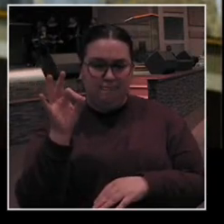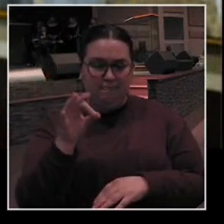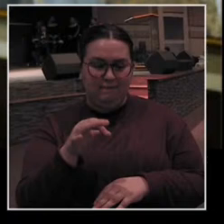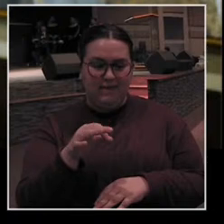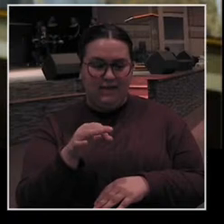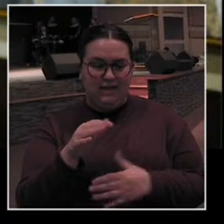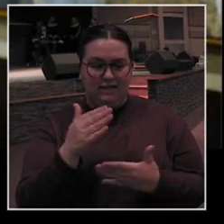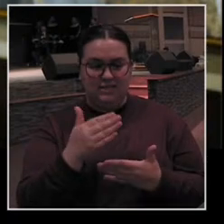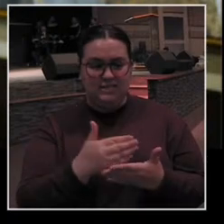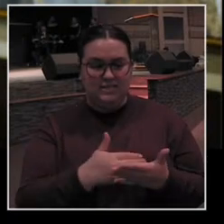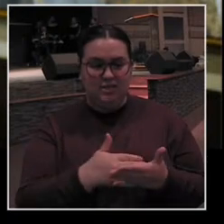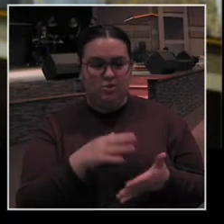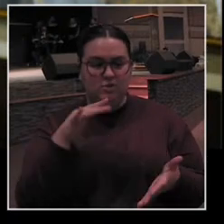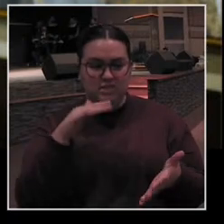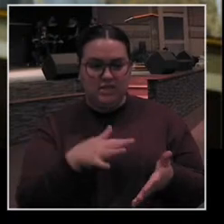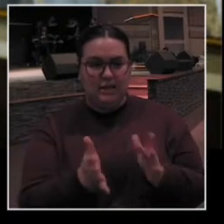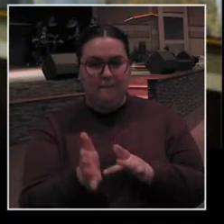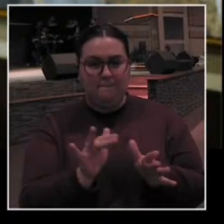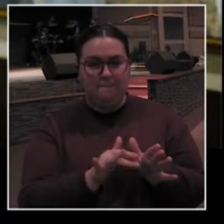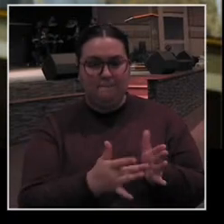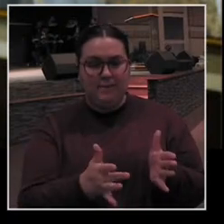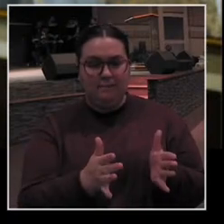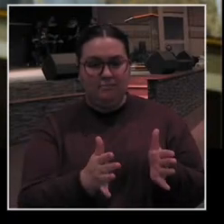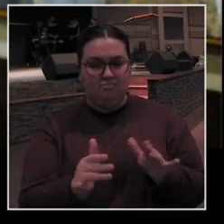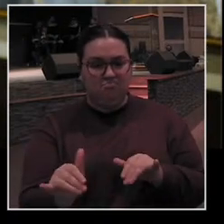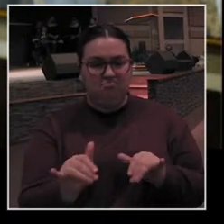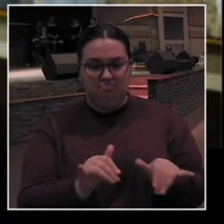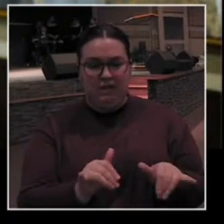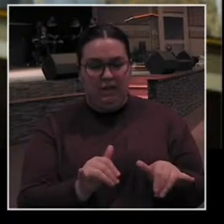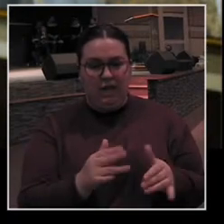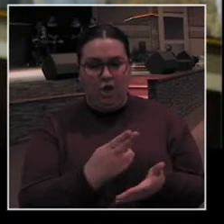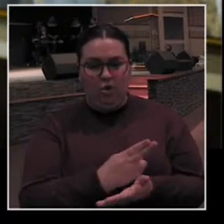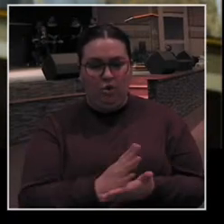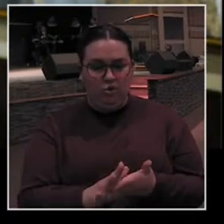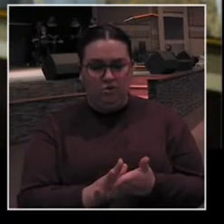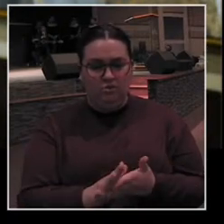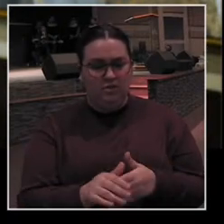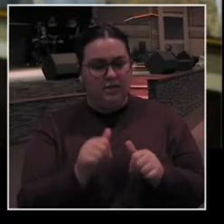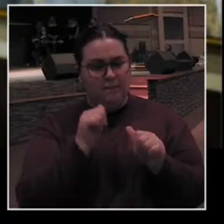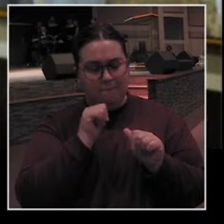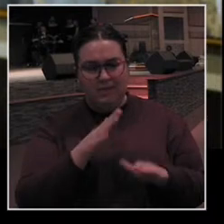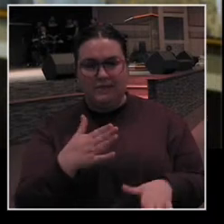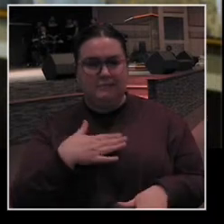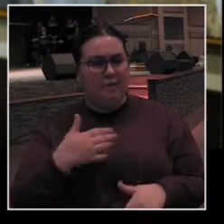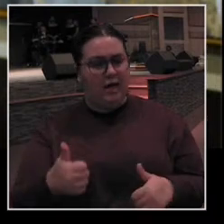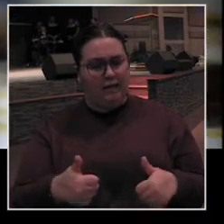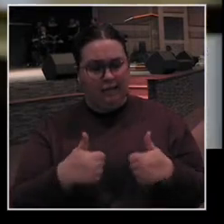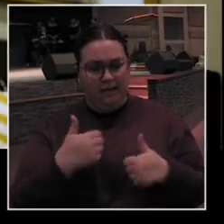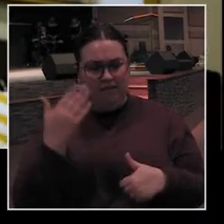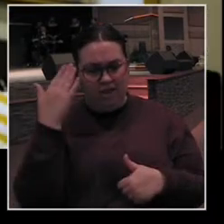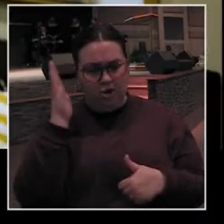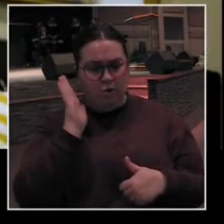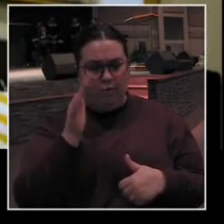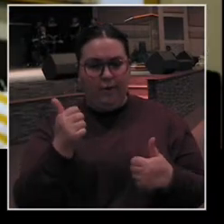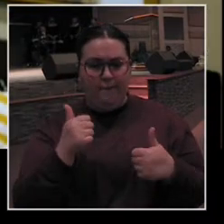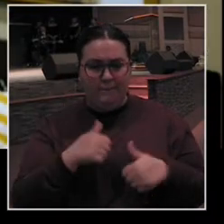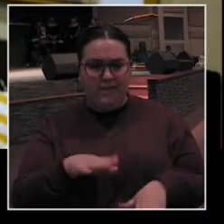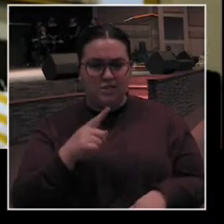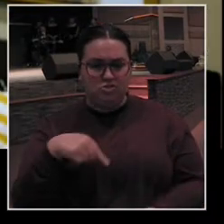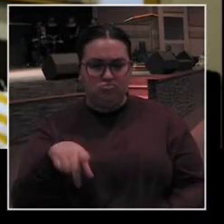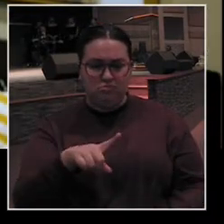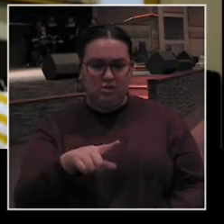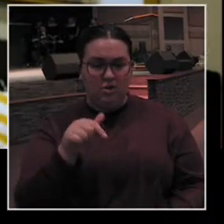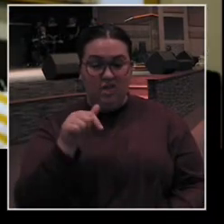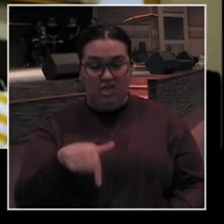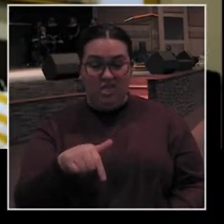A Study of Biblical Holiness. It's been a great series so far. It's richly blessed my life, and I know it's going to bless yours. This coming Sunday, we're